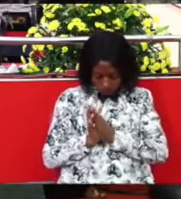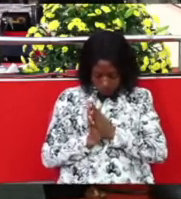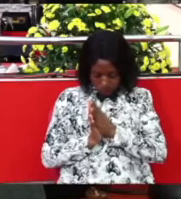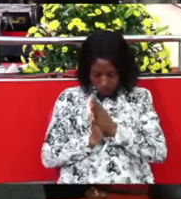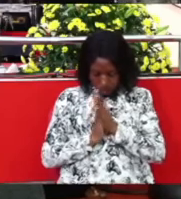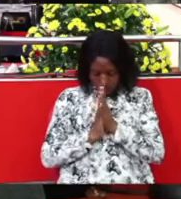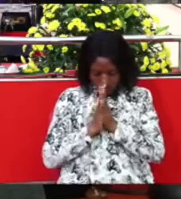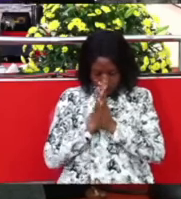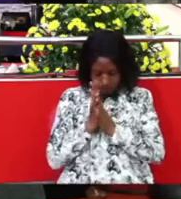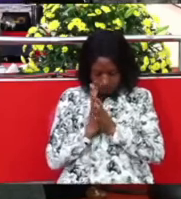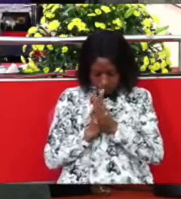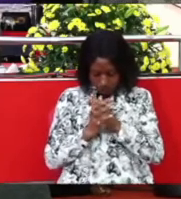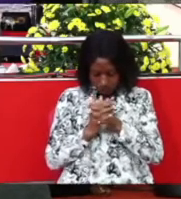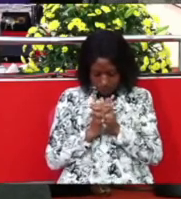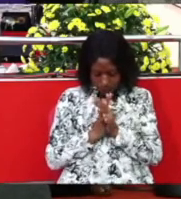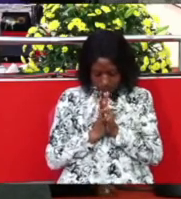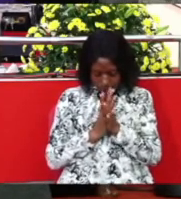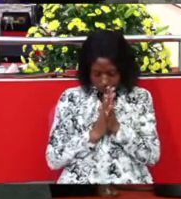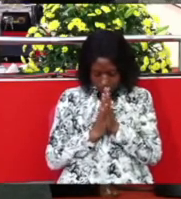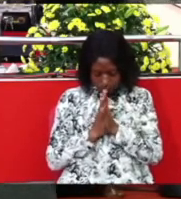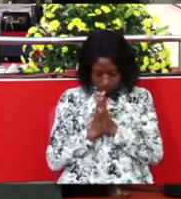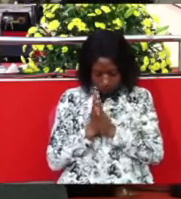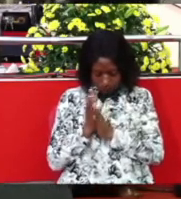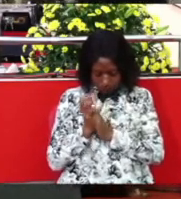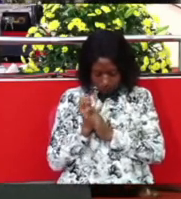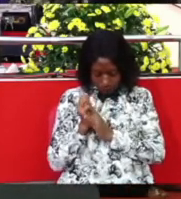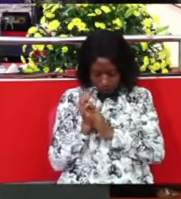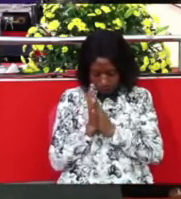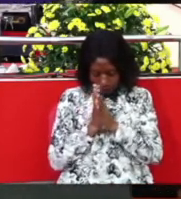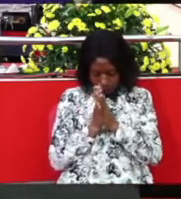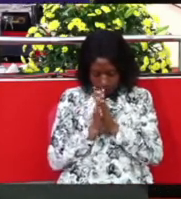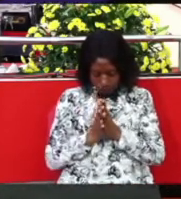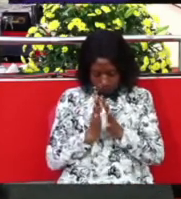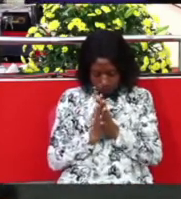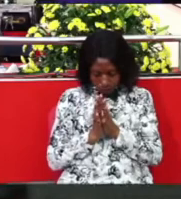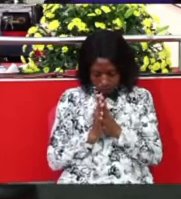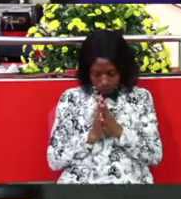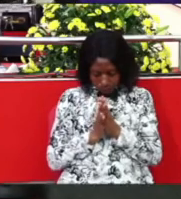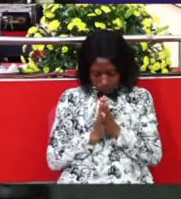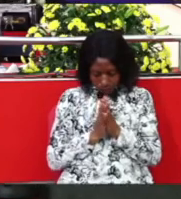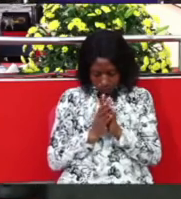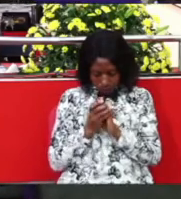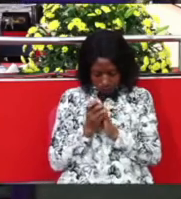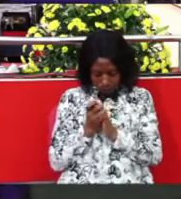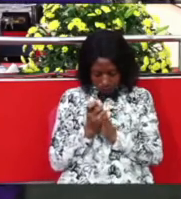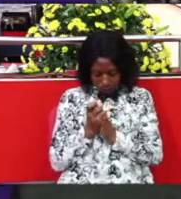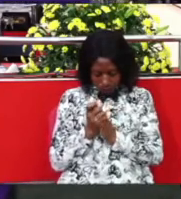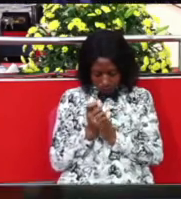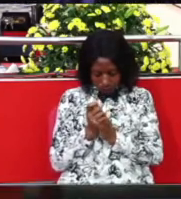I know you are a God of second chances. I know there are some in our midst, oh God, who feels